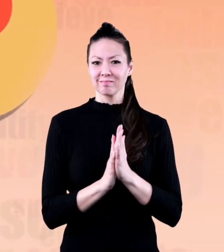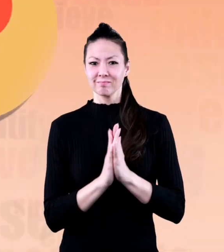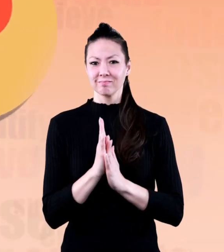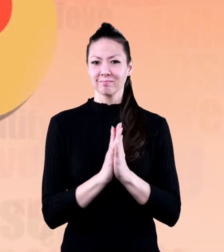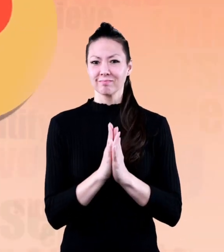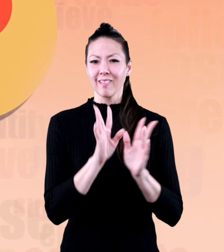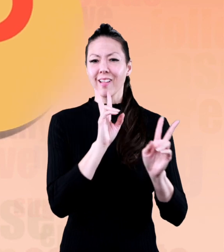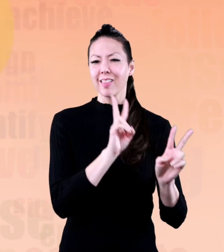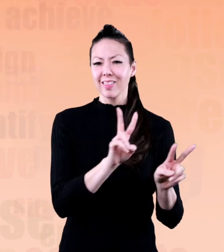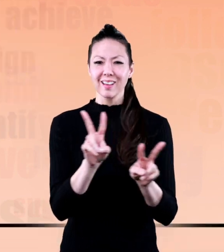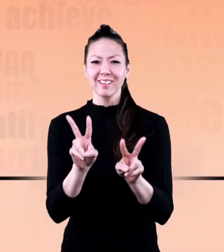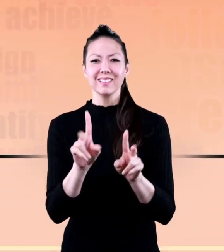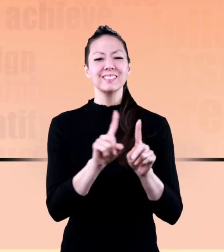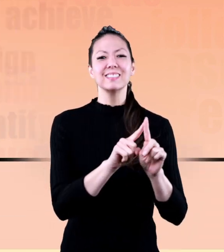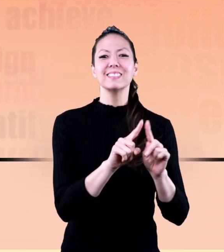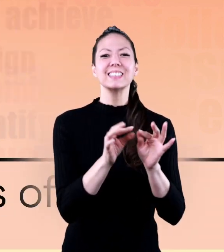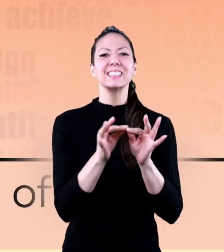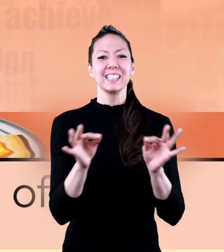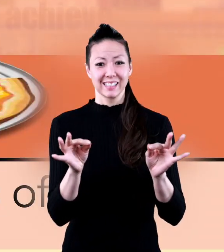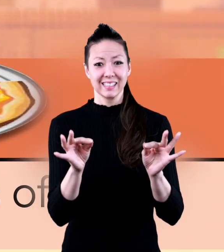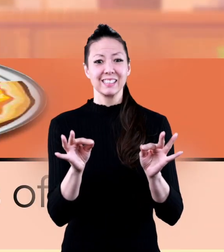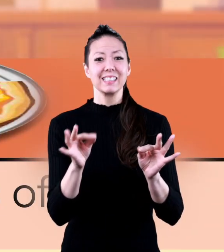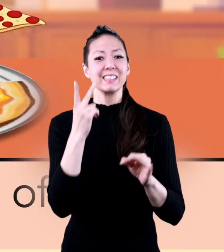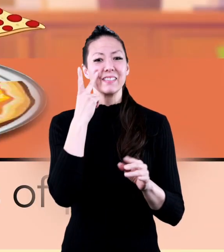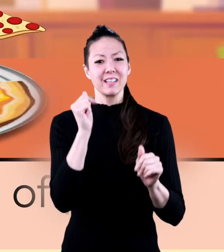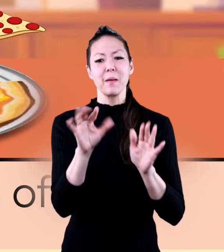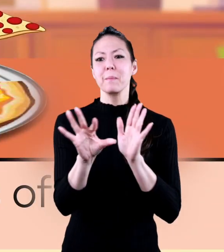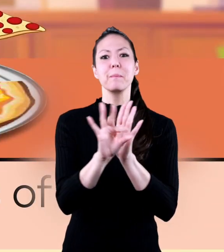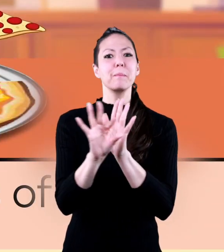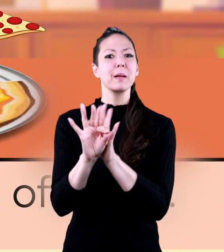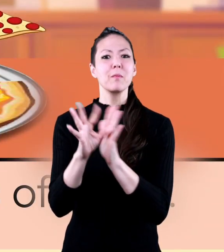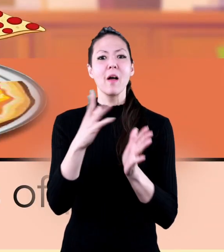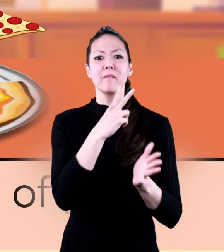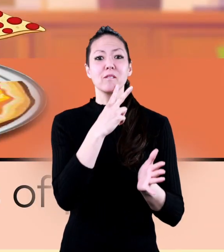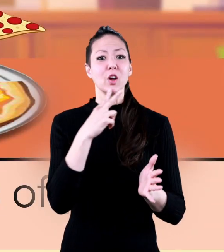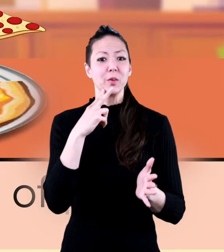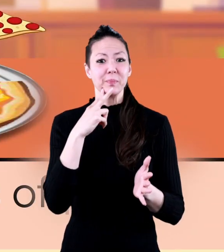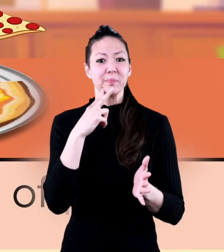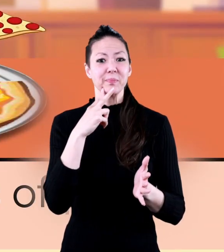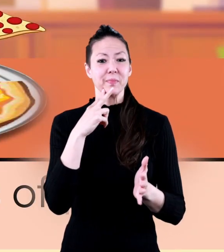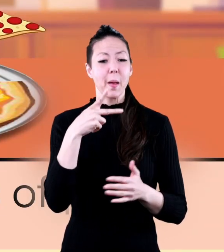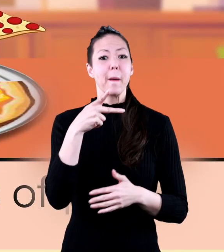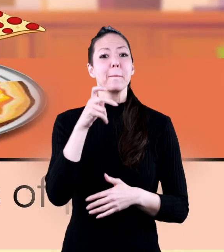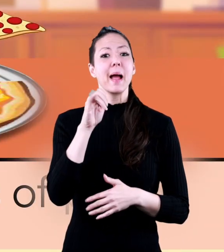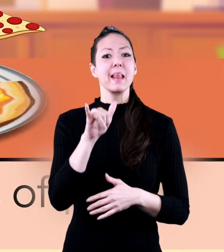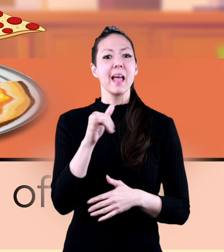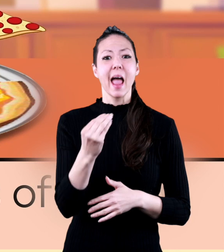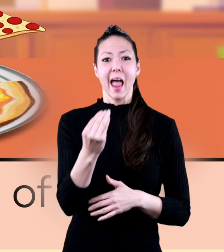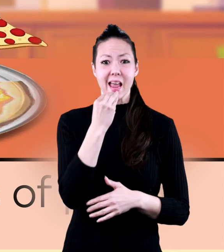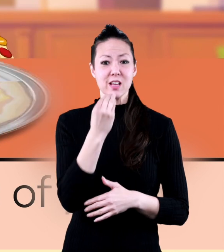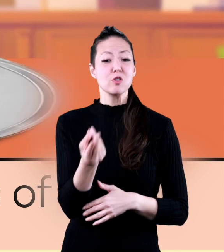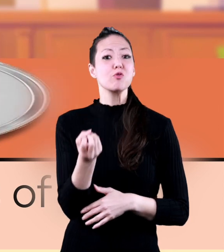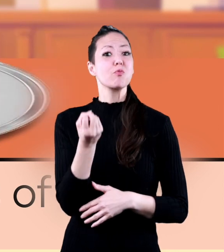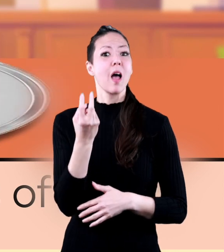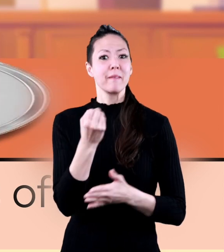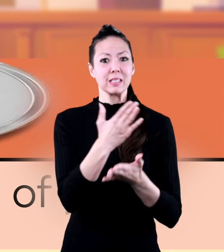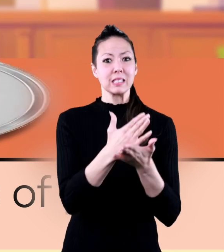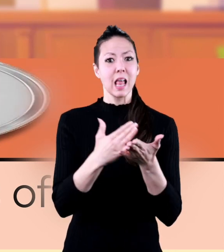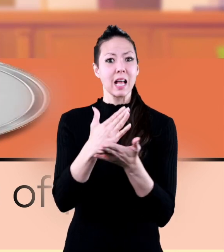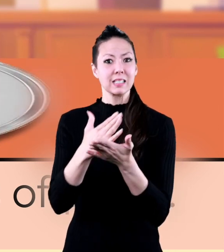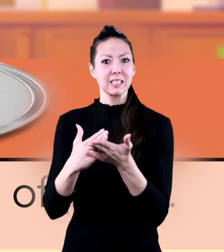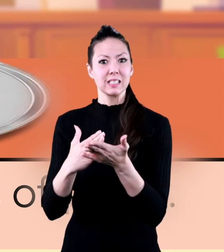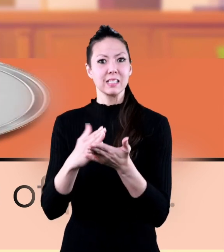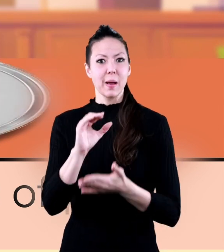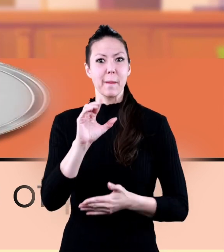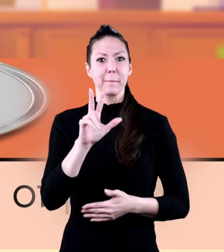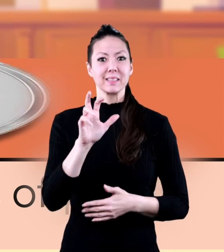Quick quiz. Let's look at some sentences and see if you can pick out the verb. Penny ate 12